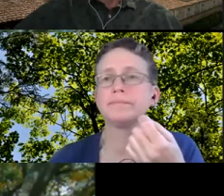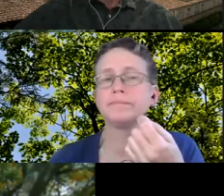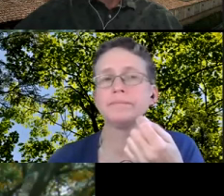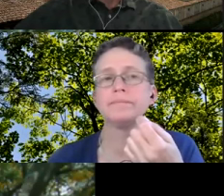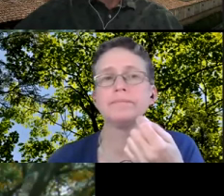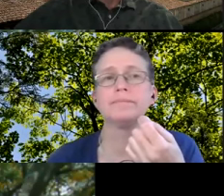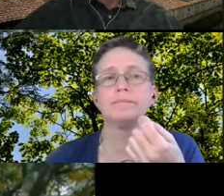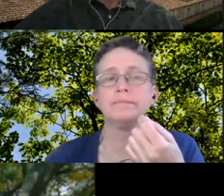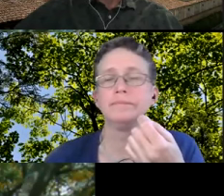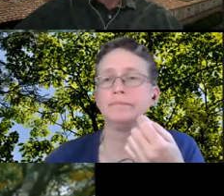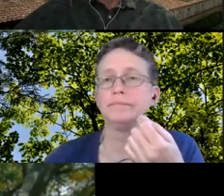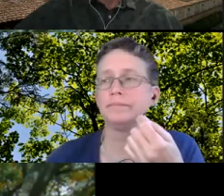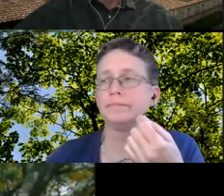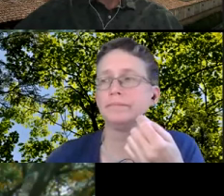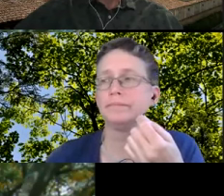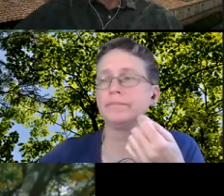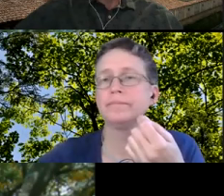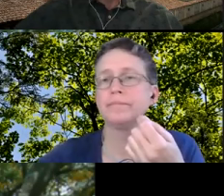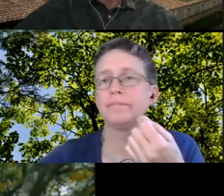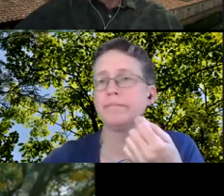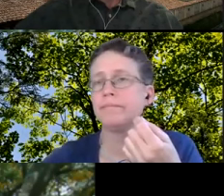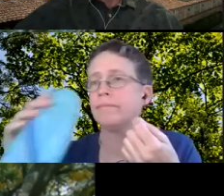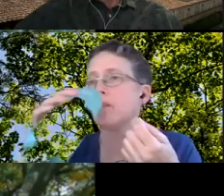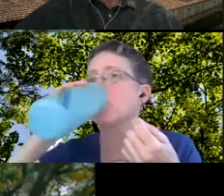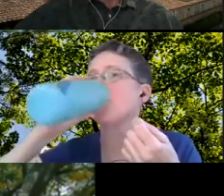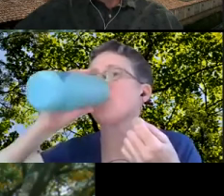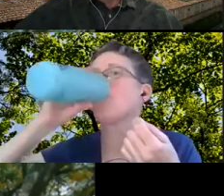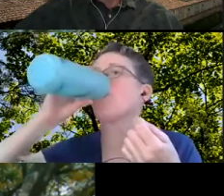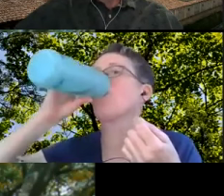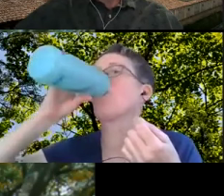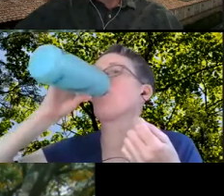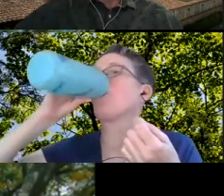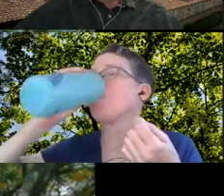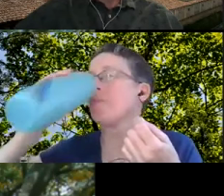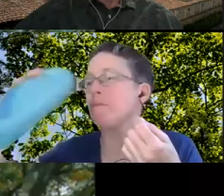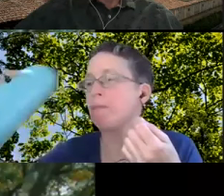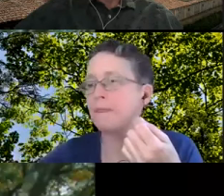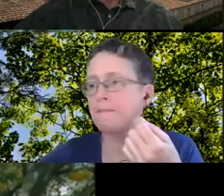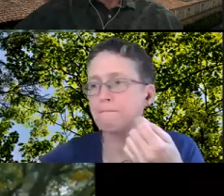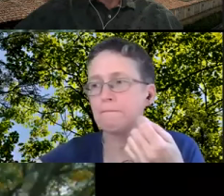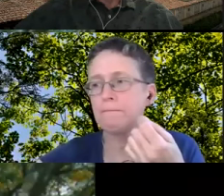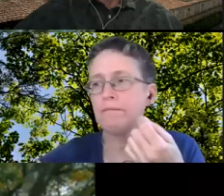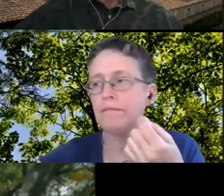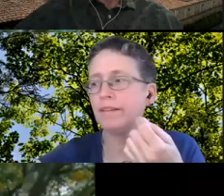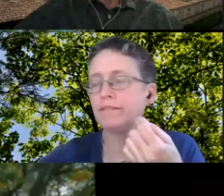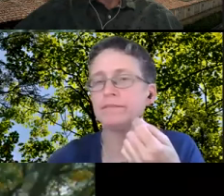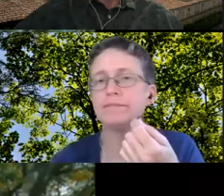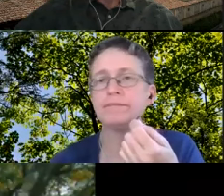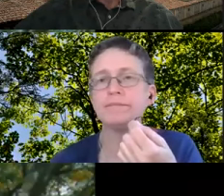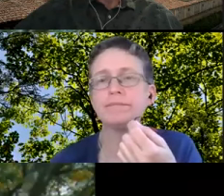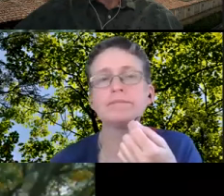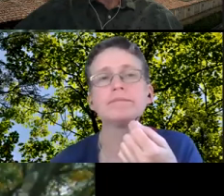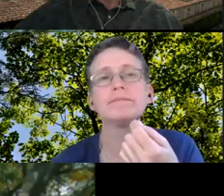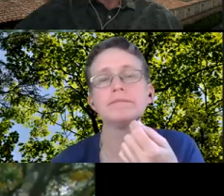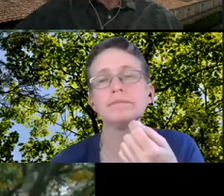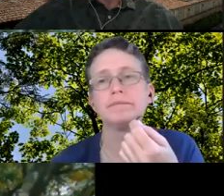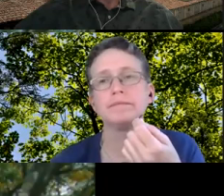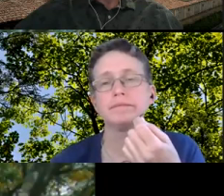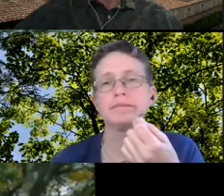Wow, that is striking. Just thinking about a lot of people don't stop to think about what animals they experience on a